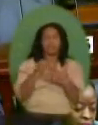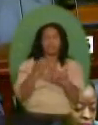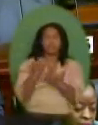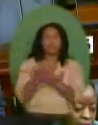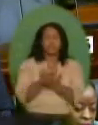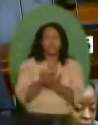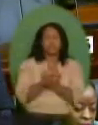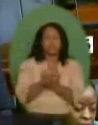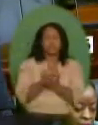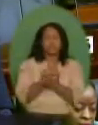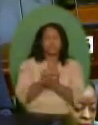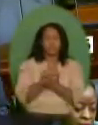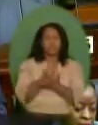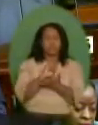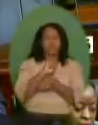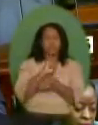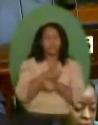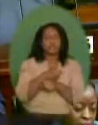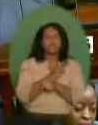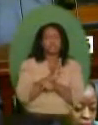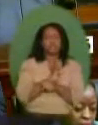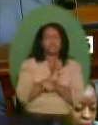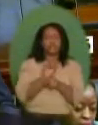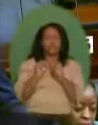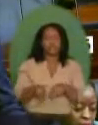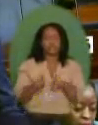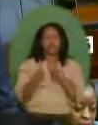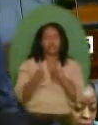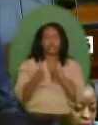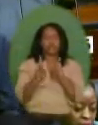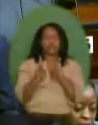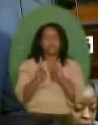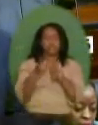creation of job opportunities for highly skilled citizens of Trinidad and Tobago.